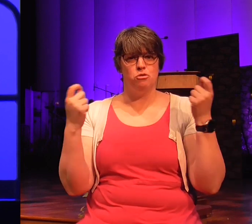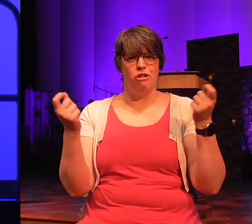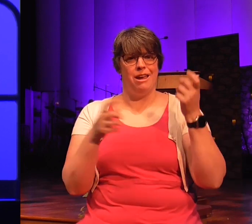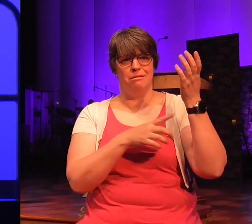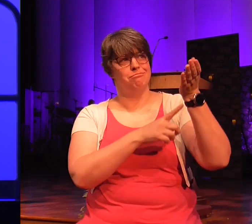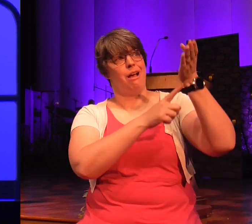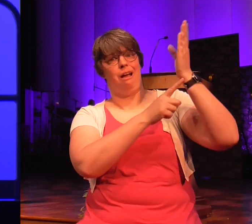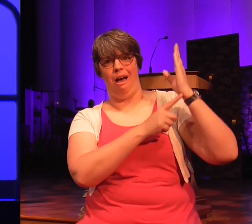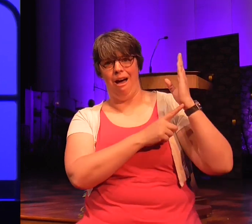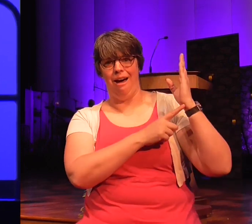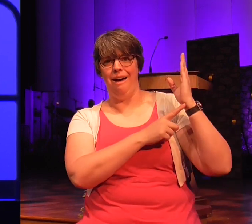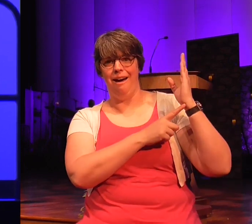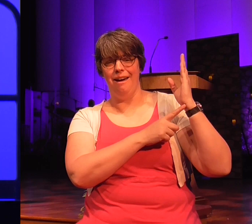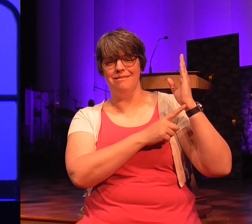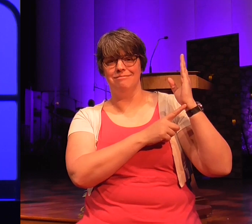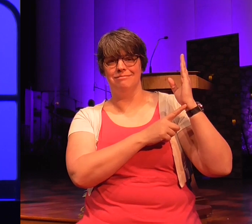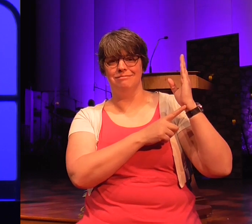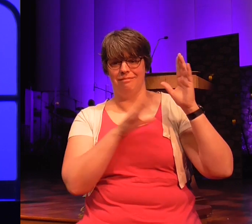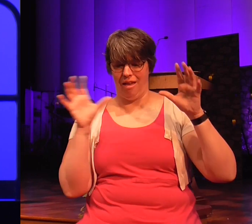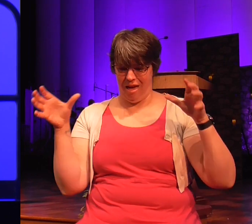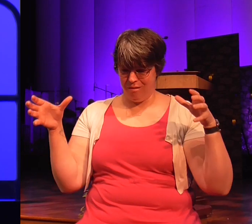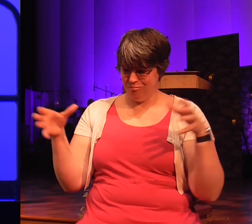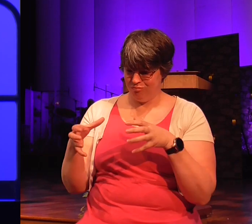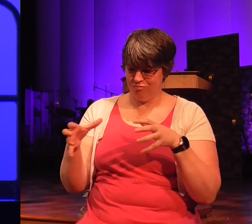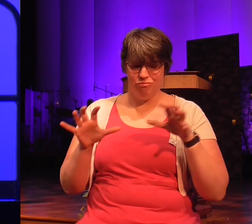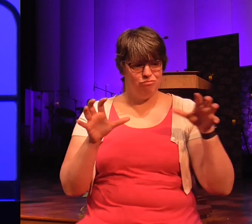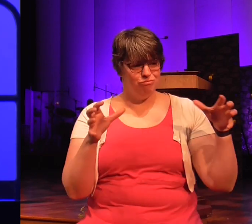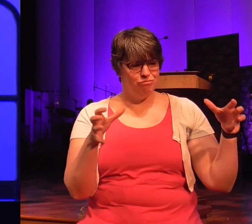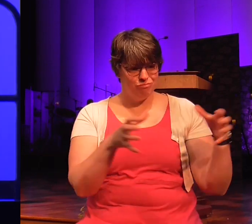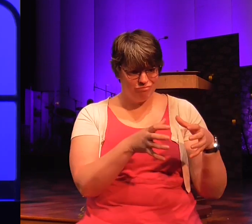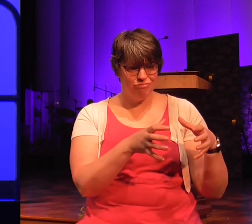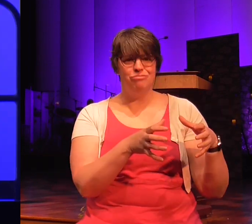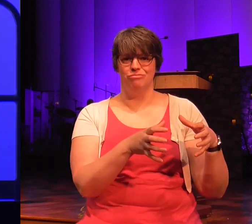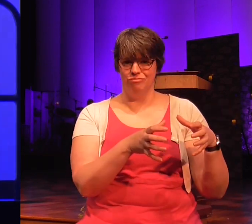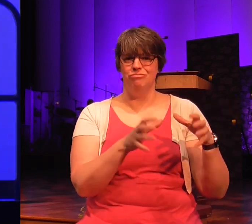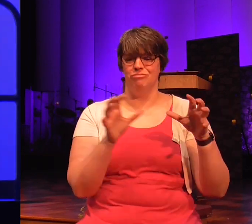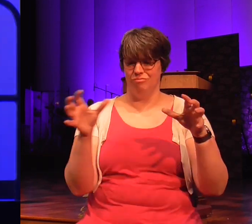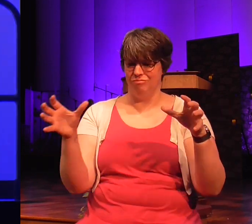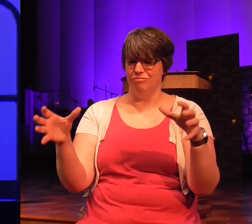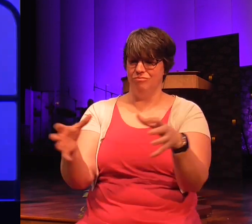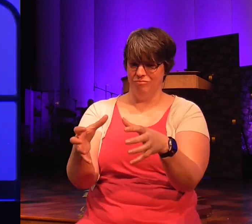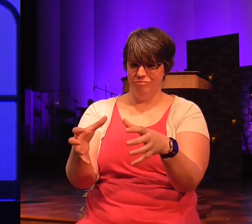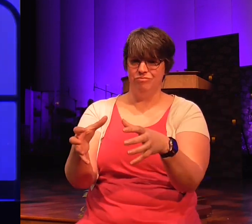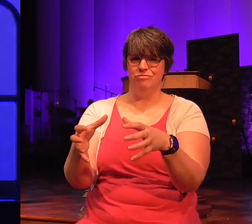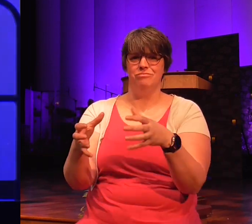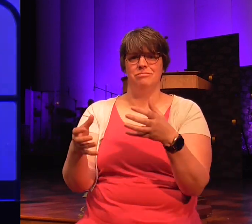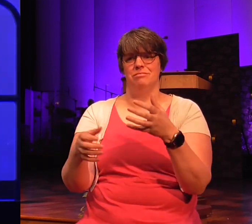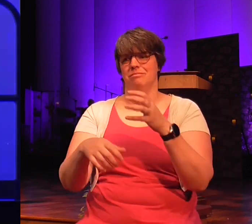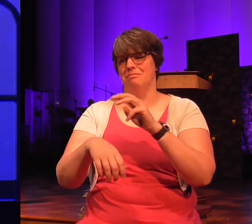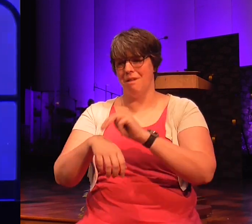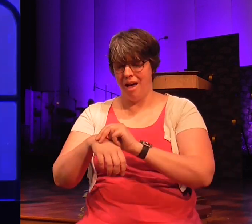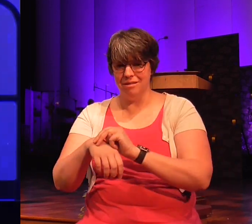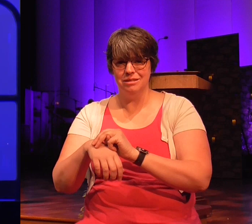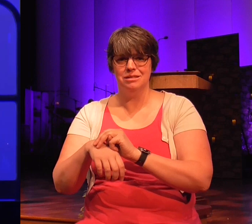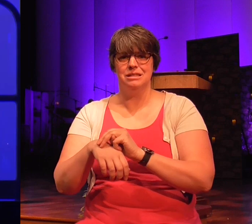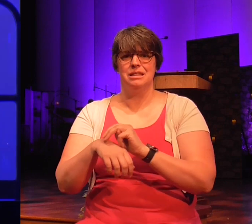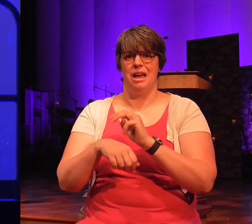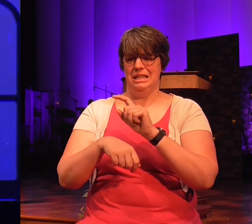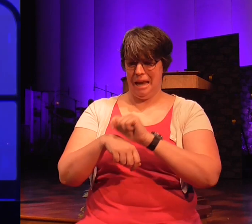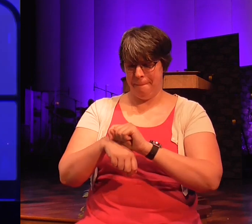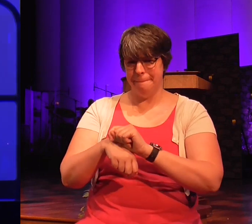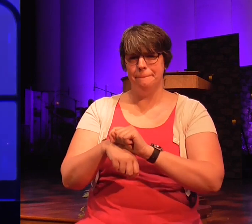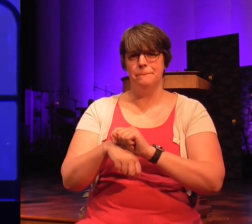as they gather in circles, in mosques,